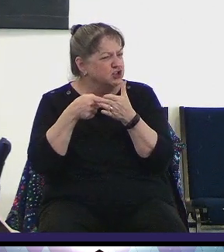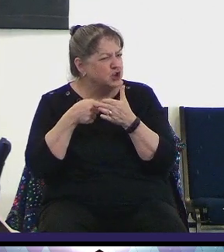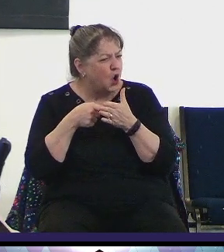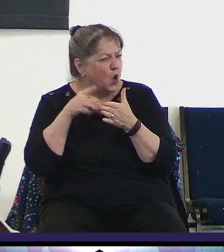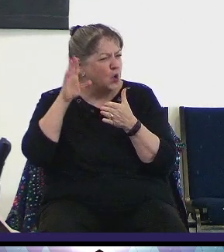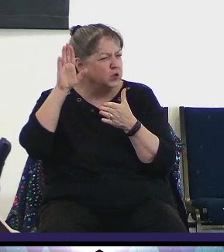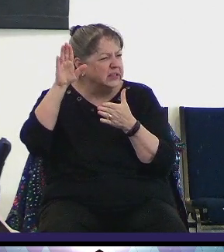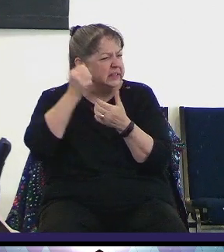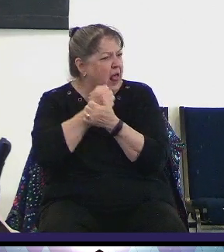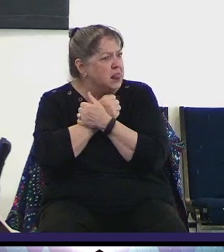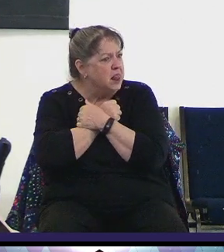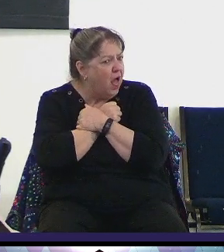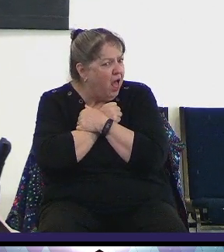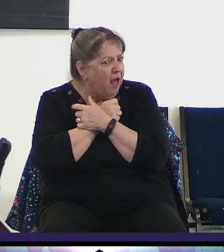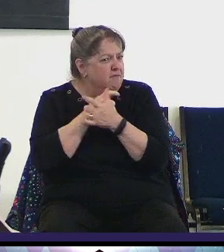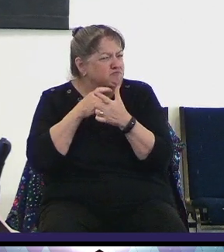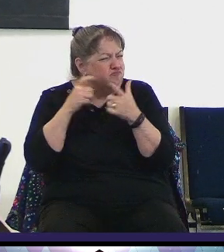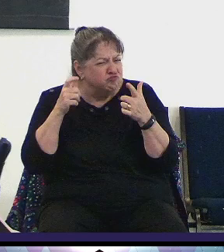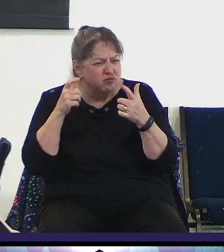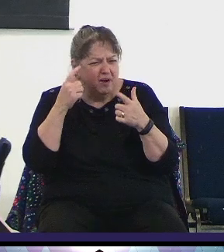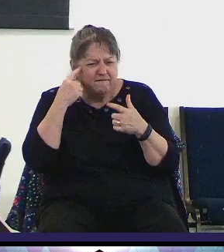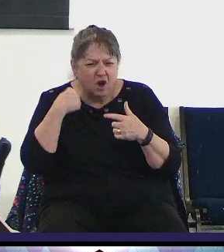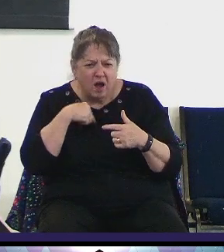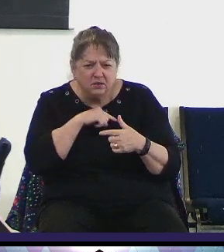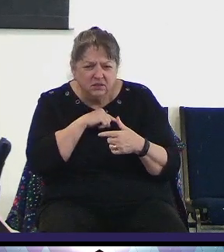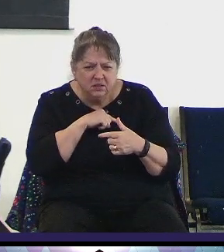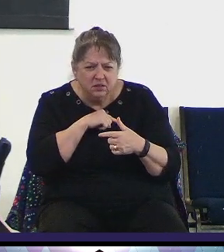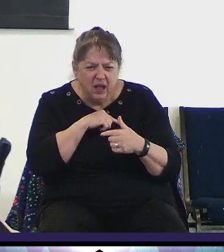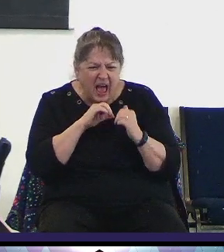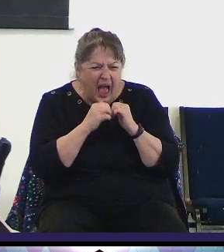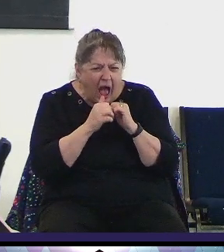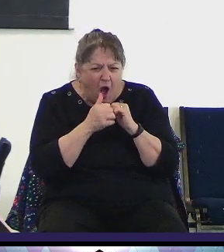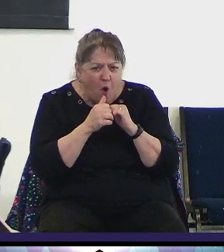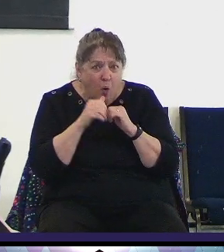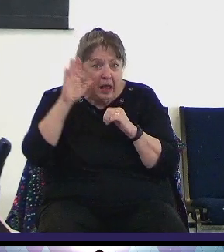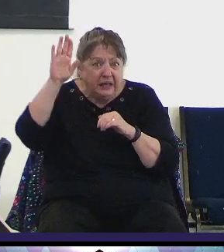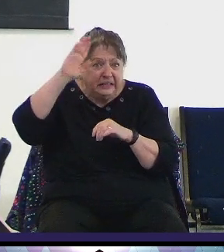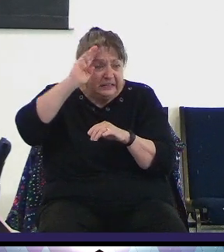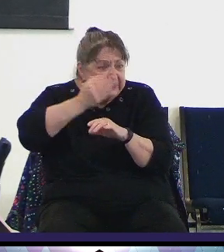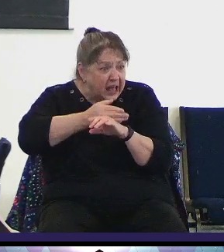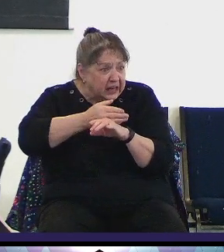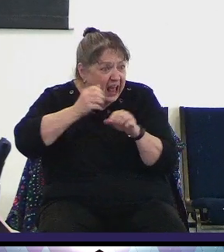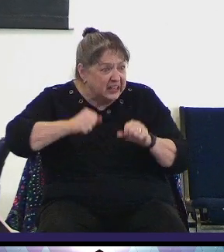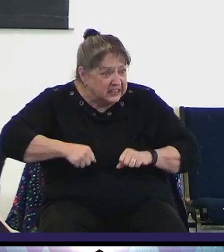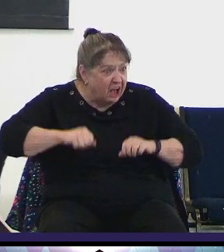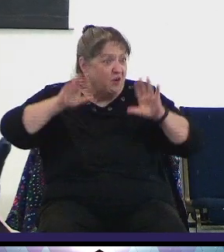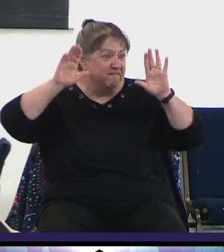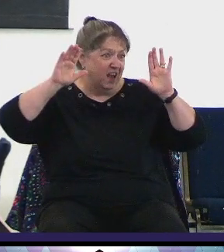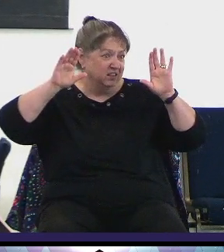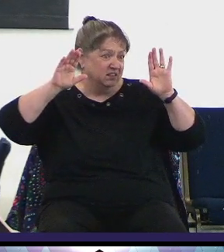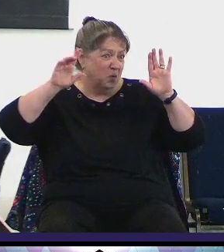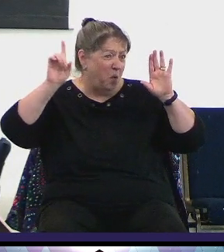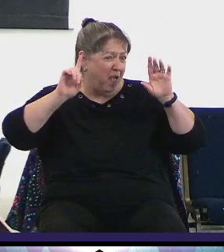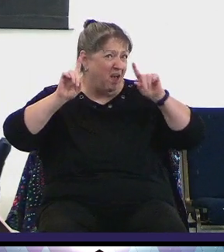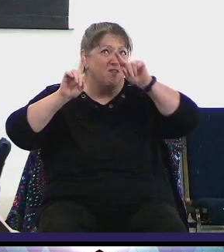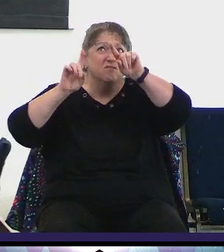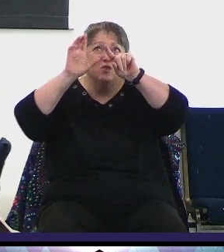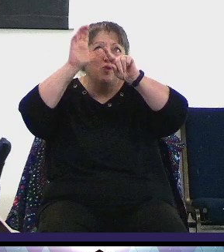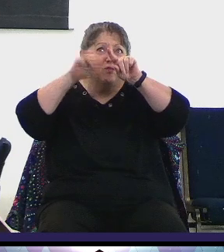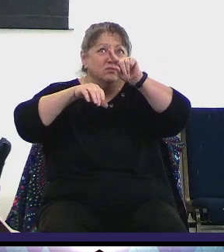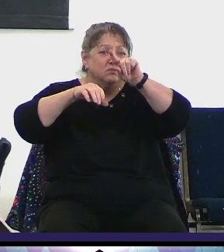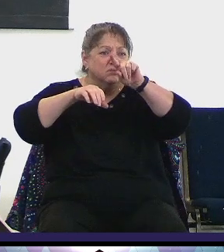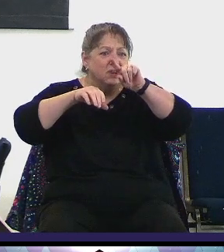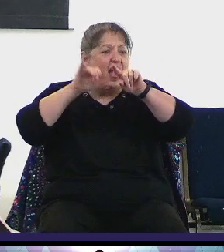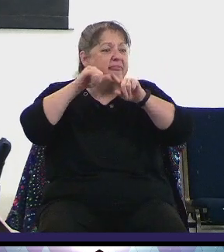amazing love to us by sacrificing his son on the cross. And that's one of the things we're doing today is